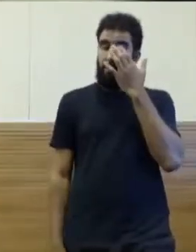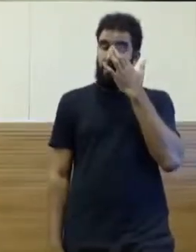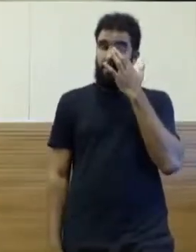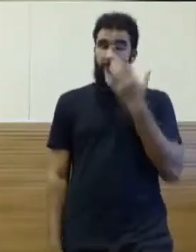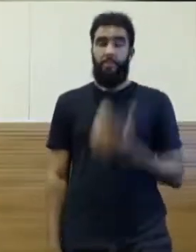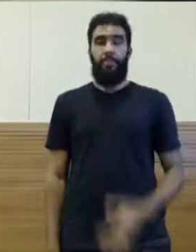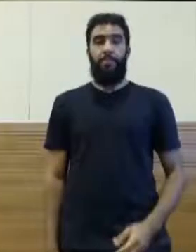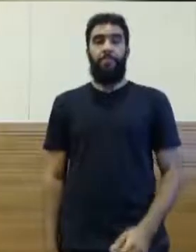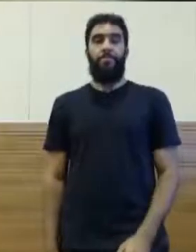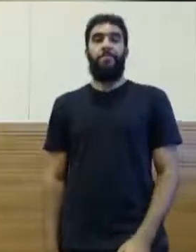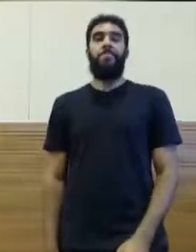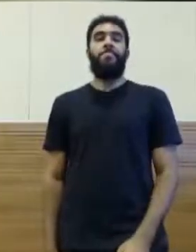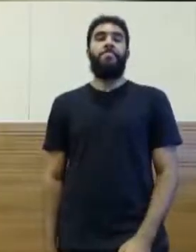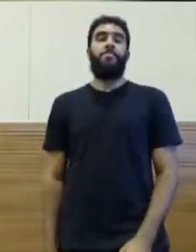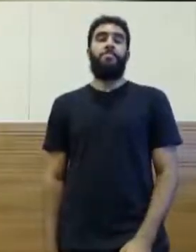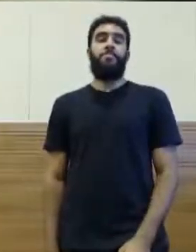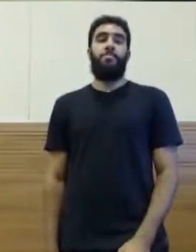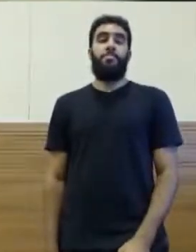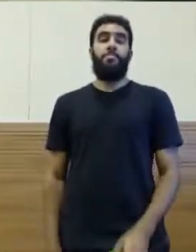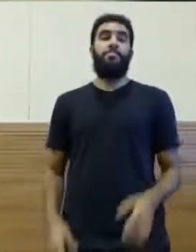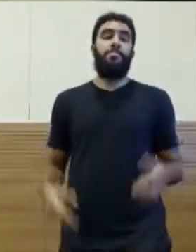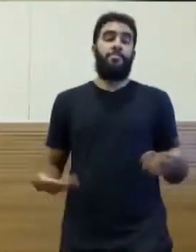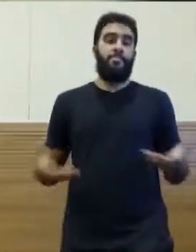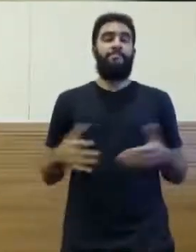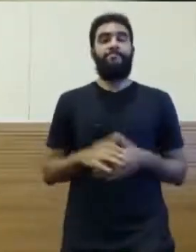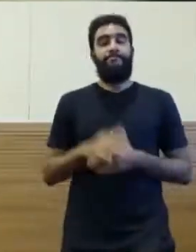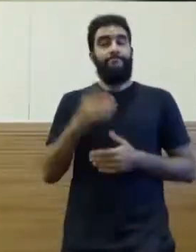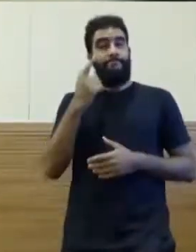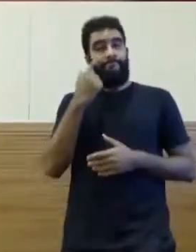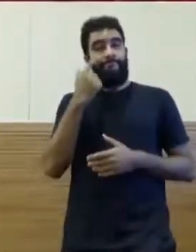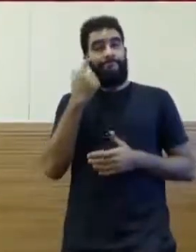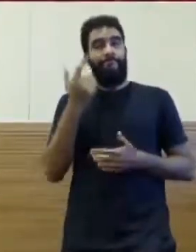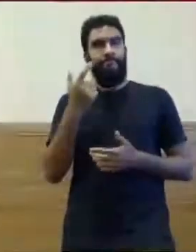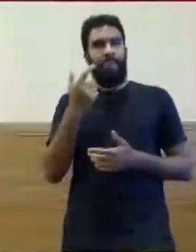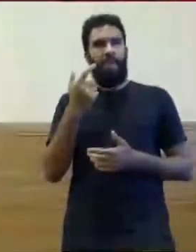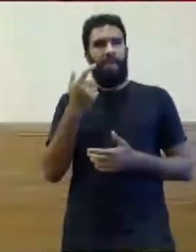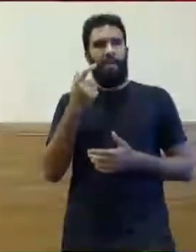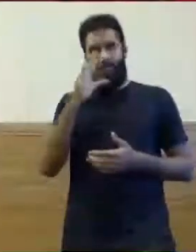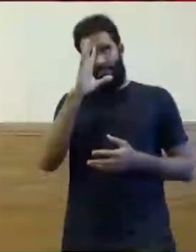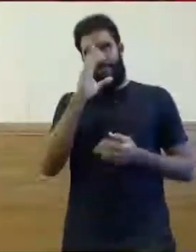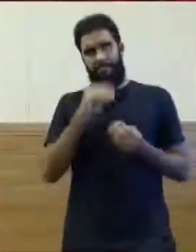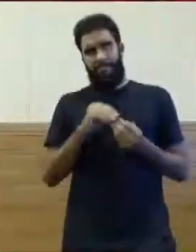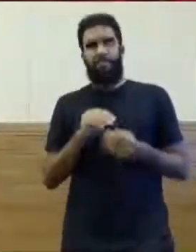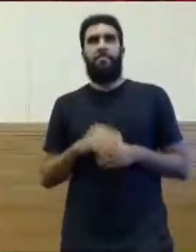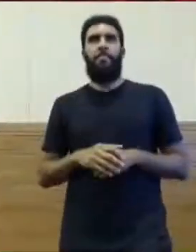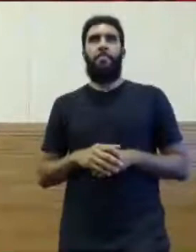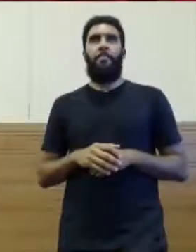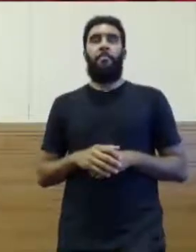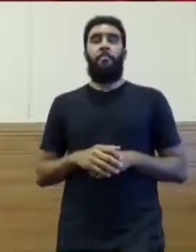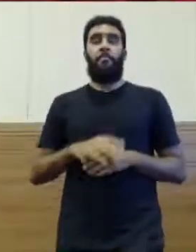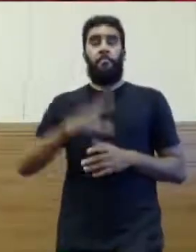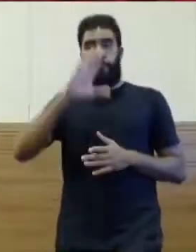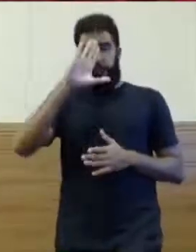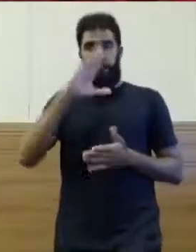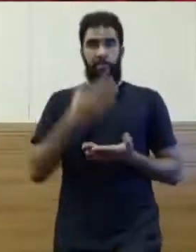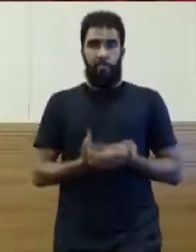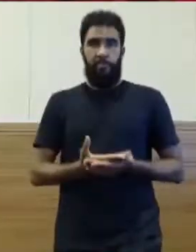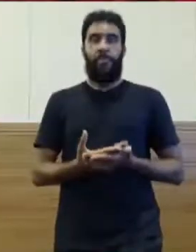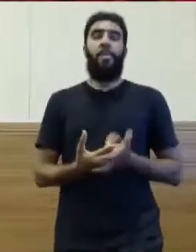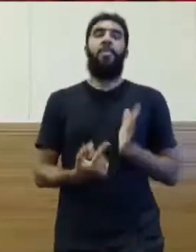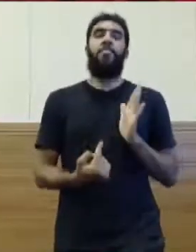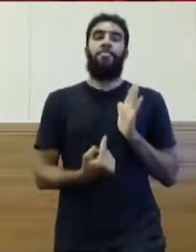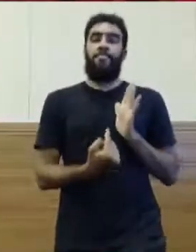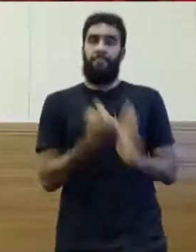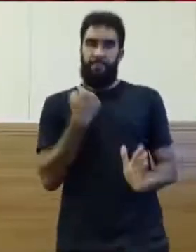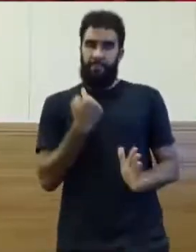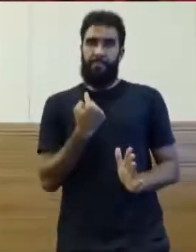Bueno, vamos a ver si capté bien lo que a la pregunta. Well, let's see if I got it right. I believe